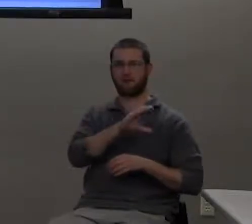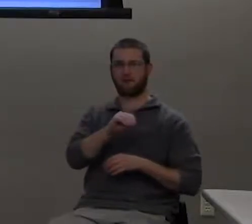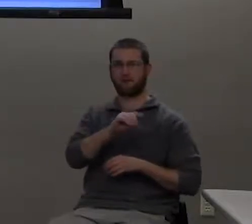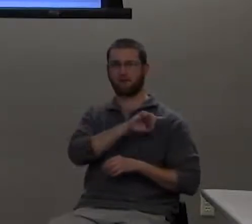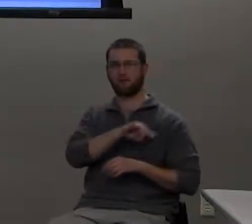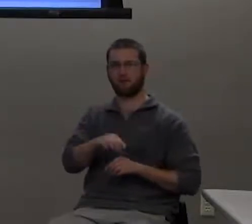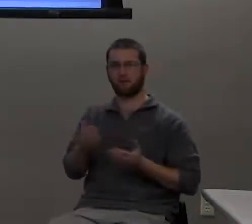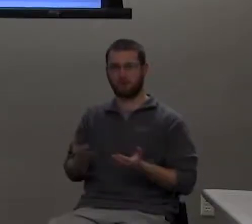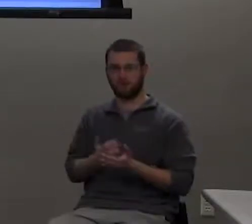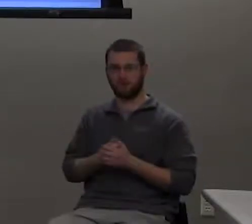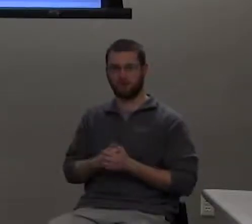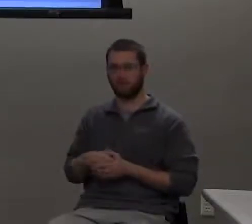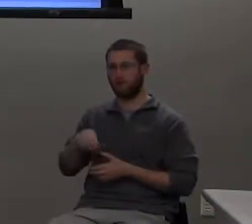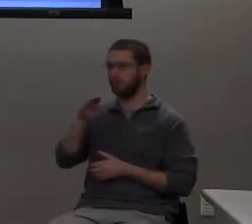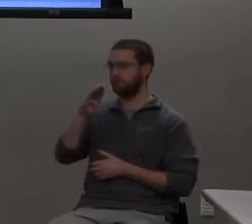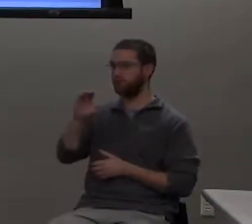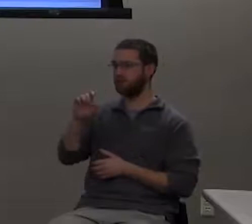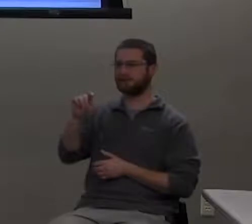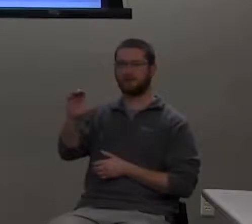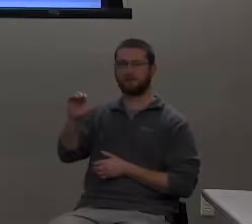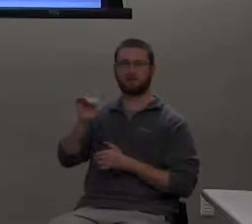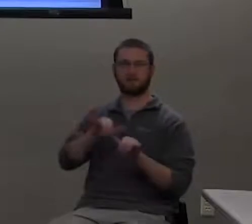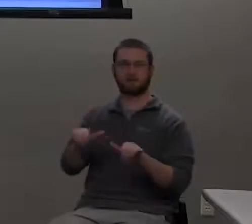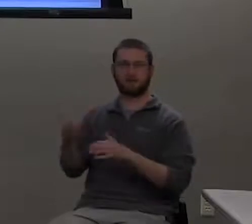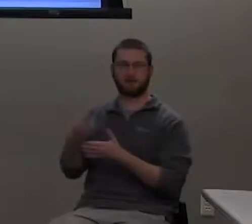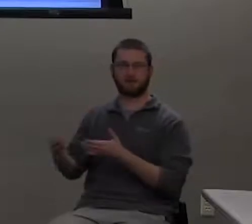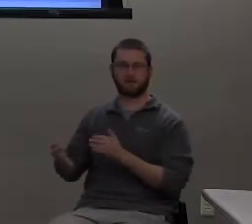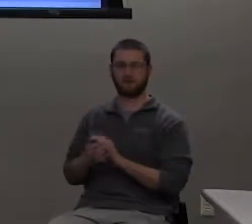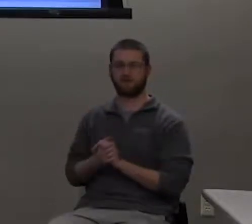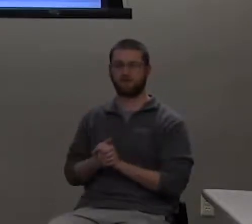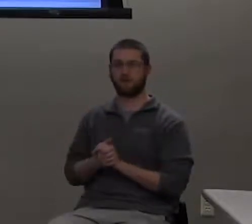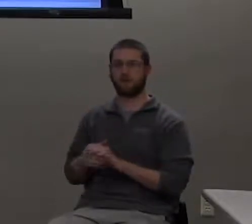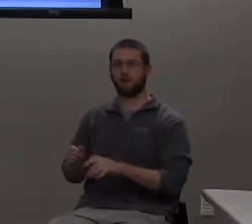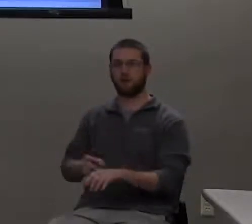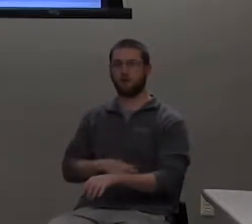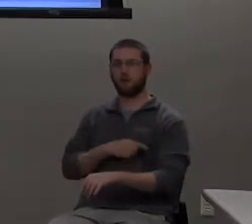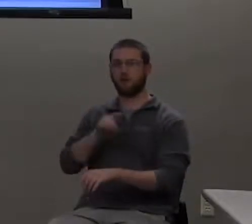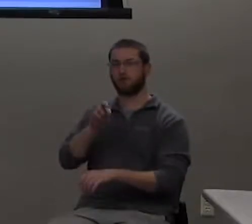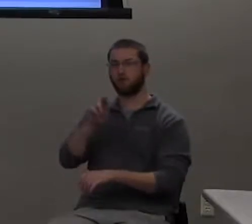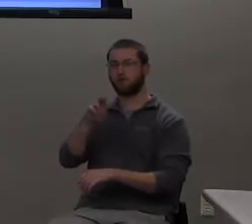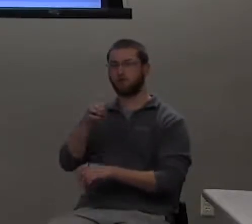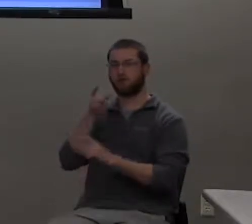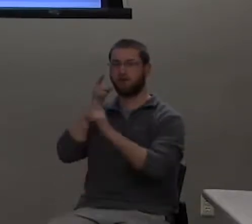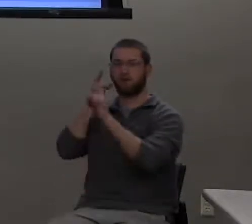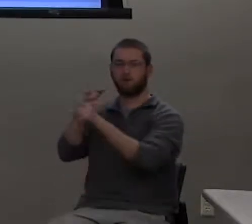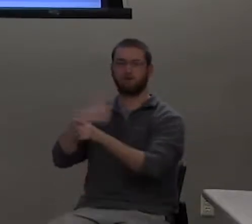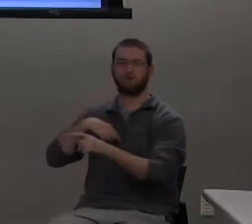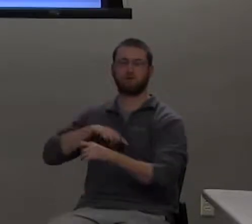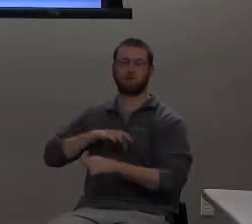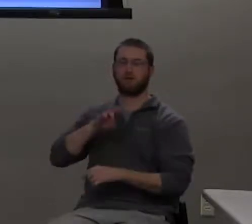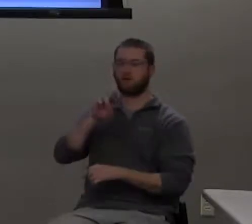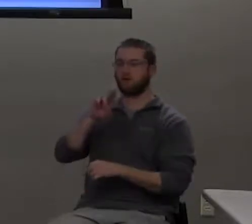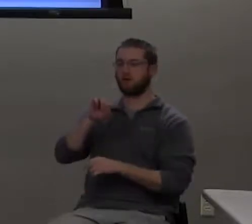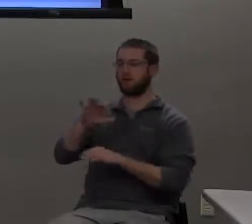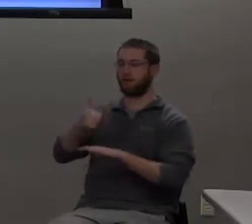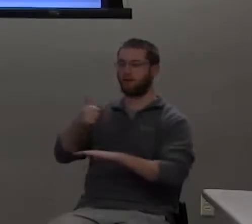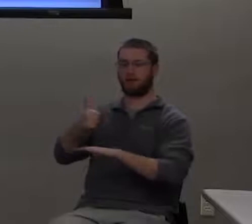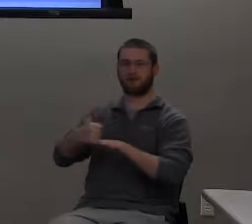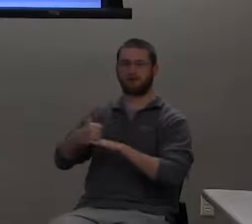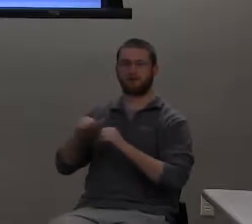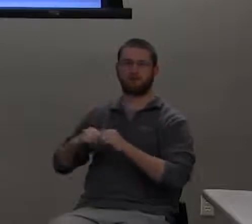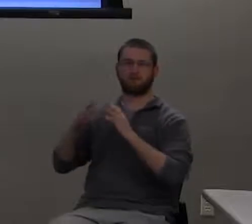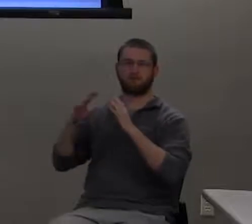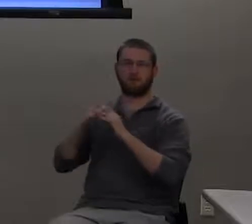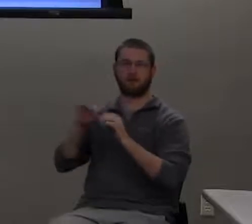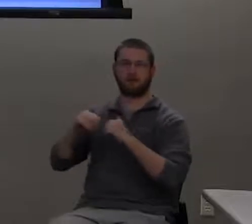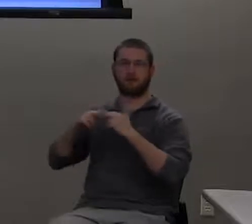to be successful? BCTC, same sort of thing. And then long term is, how do we rehabilitate some of those existing buildings? I